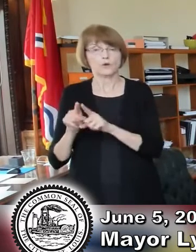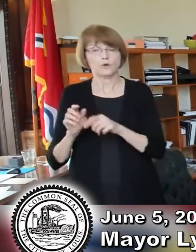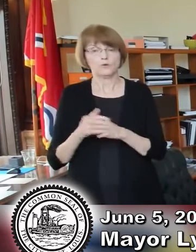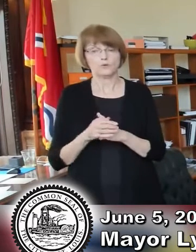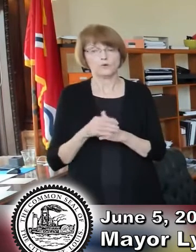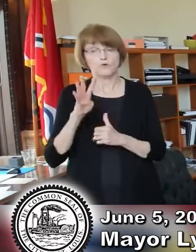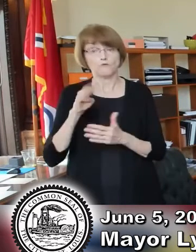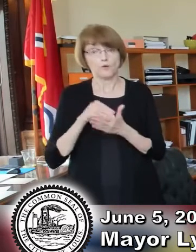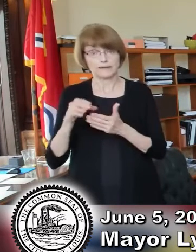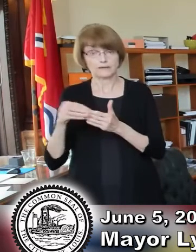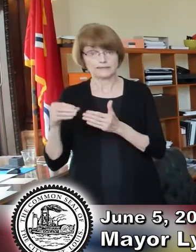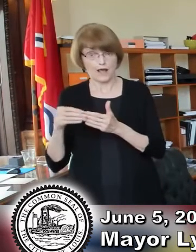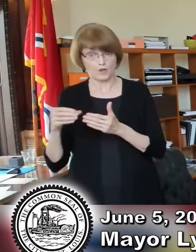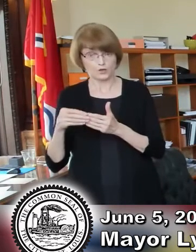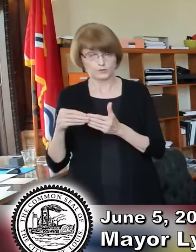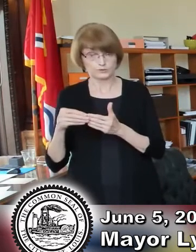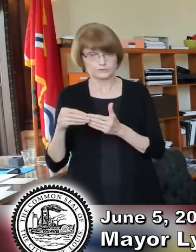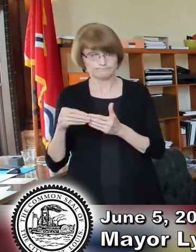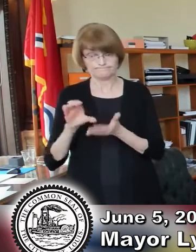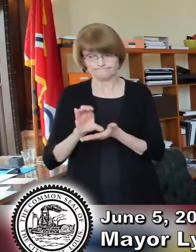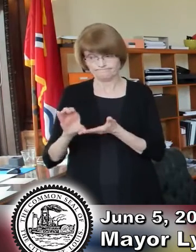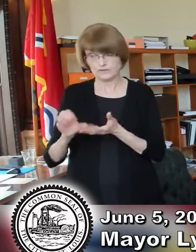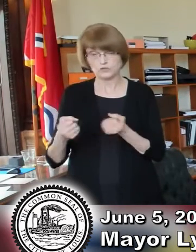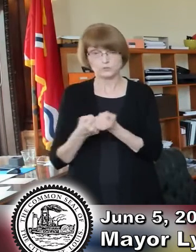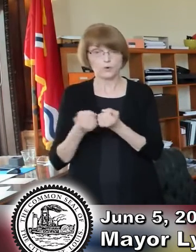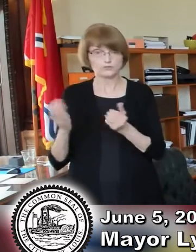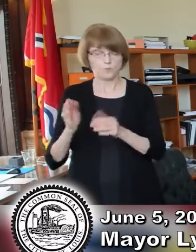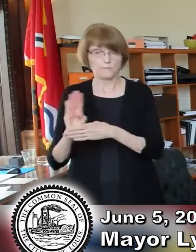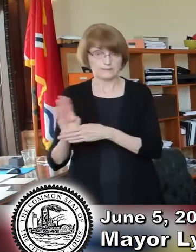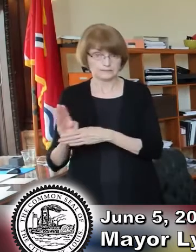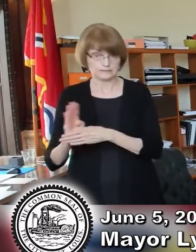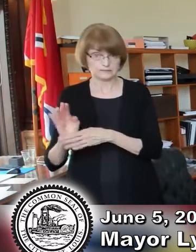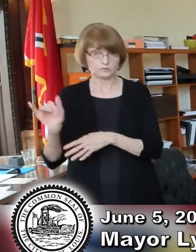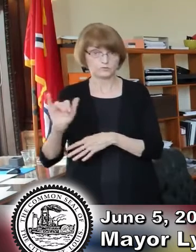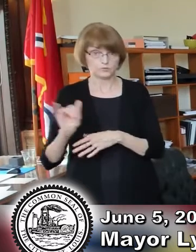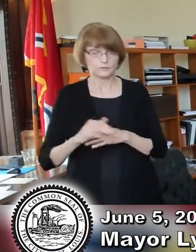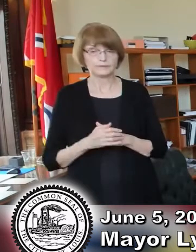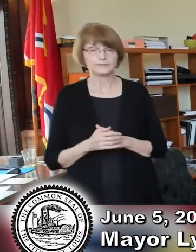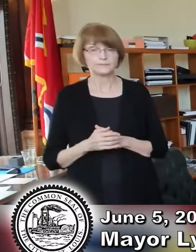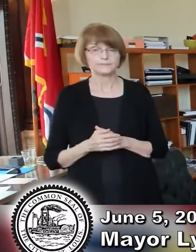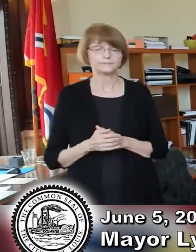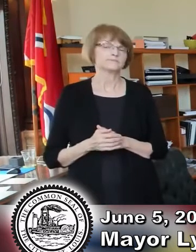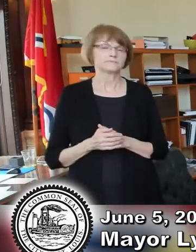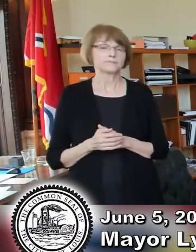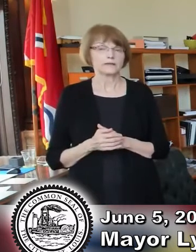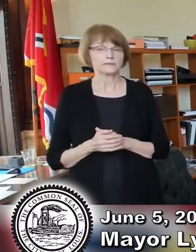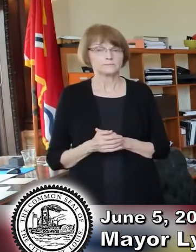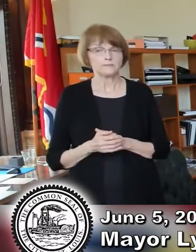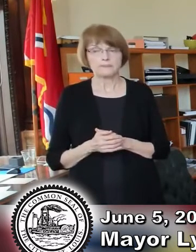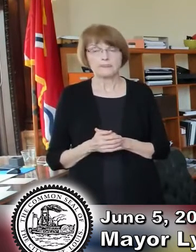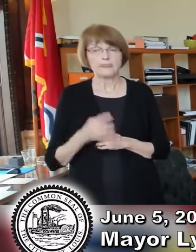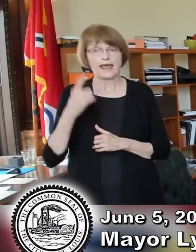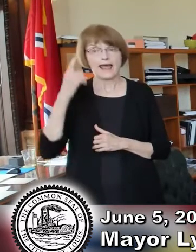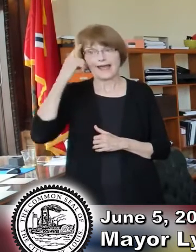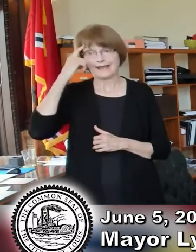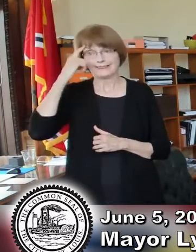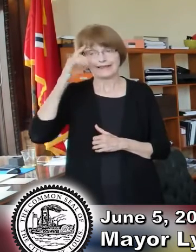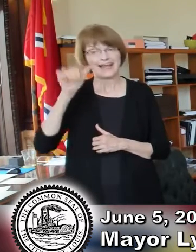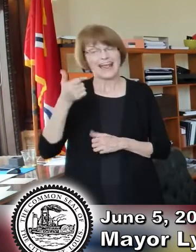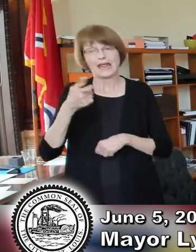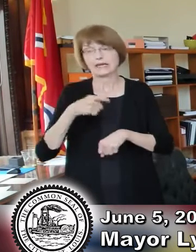$4 million to support small businesses. So I think anytime you